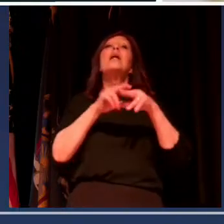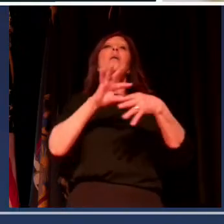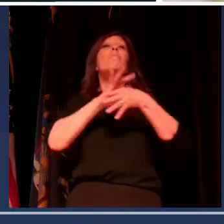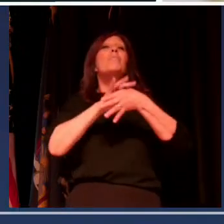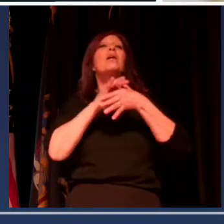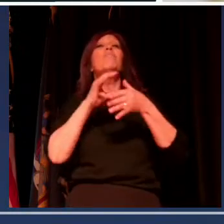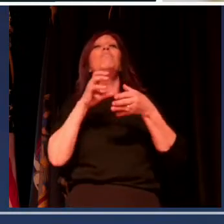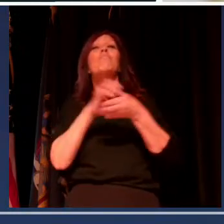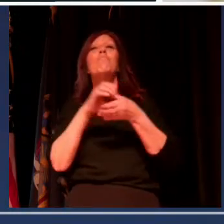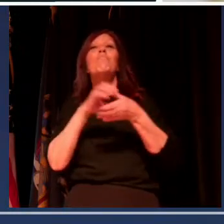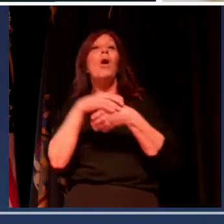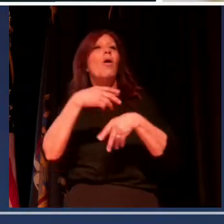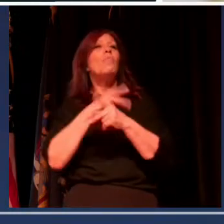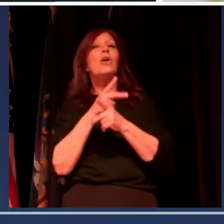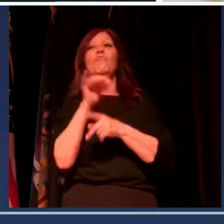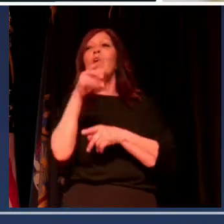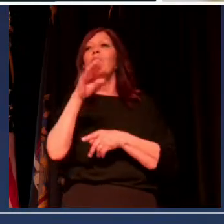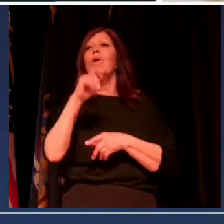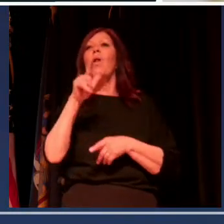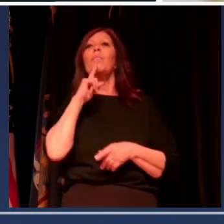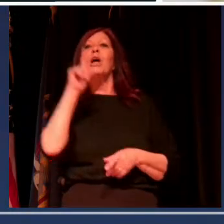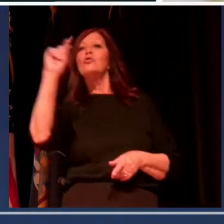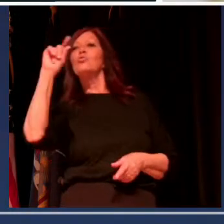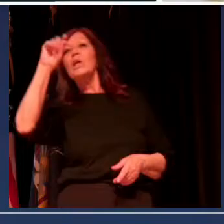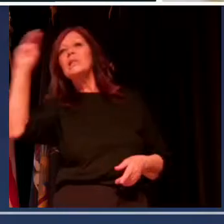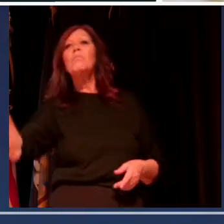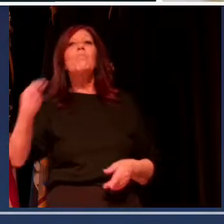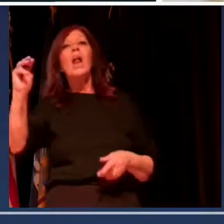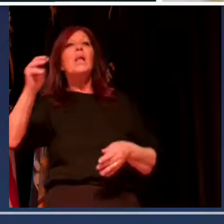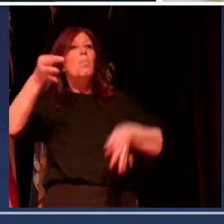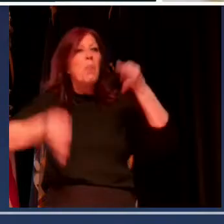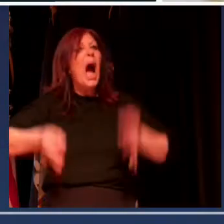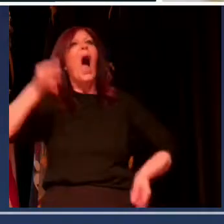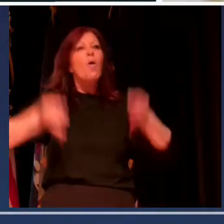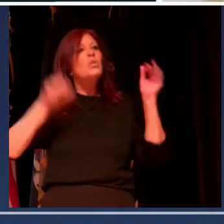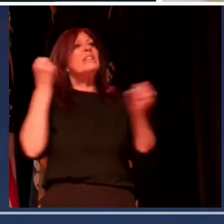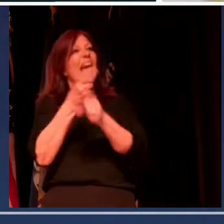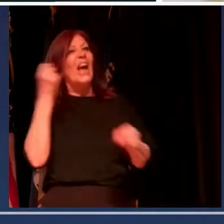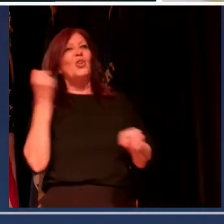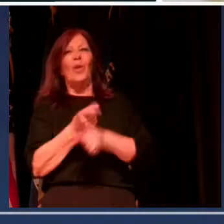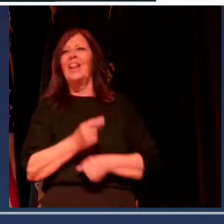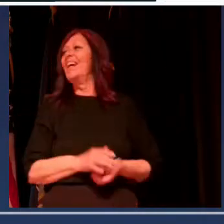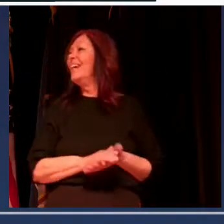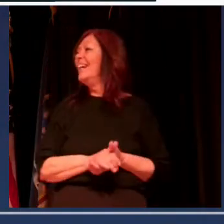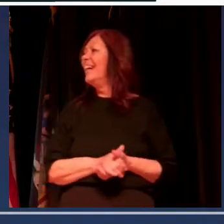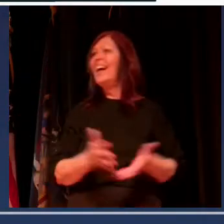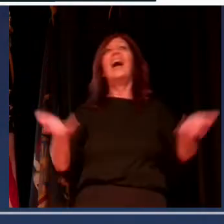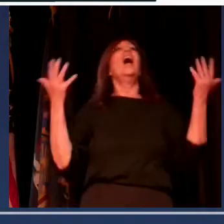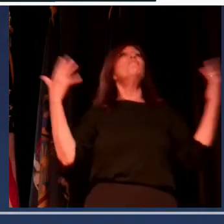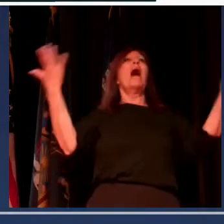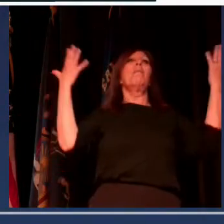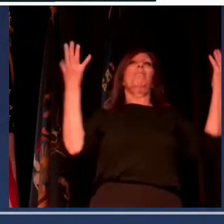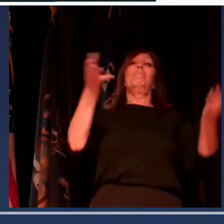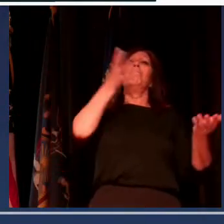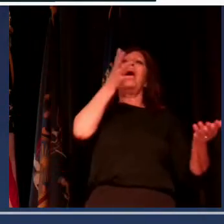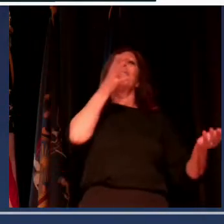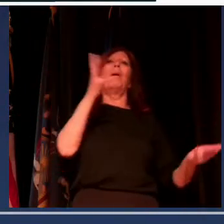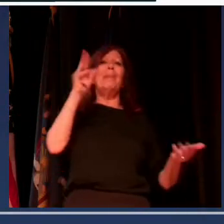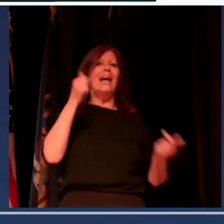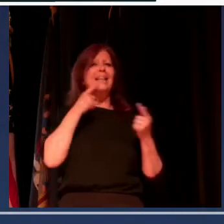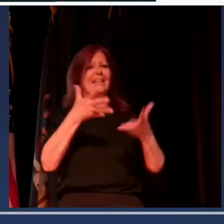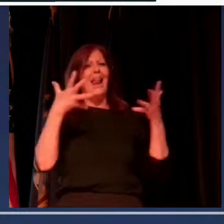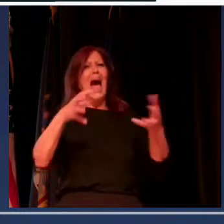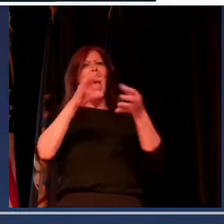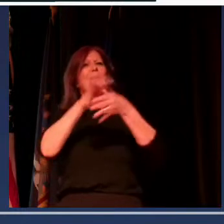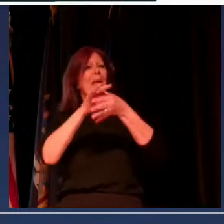ravioli production by 20 million pounds annually. Mamma mia, that's a lot of tasty